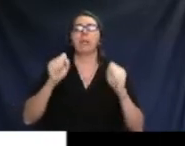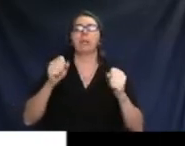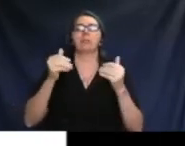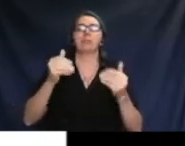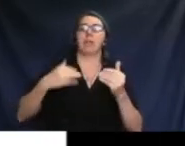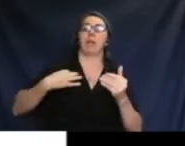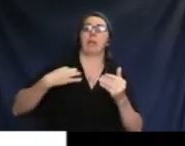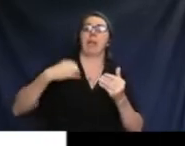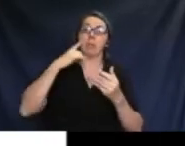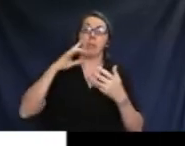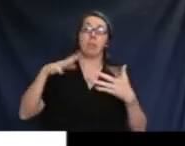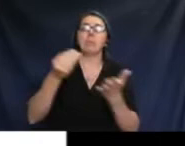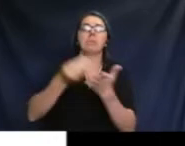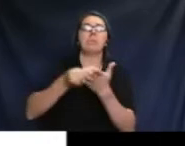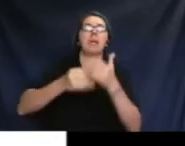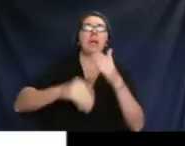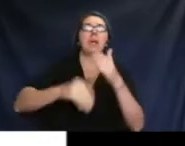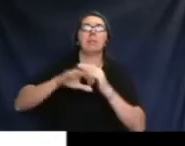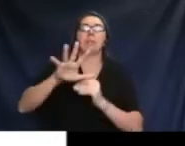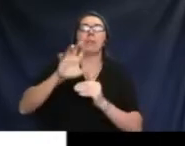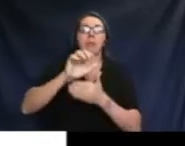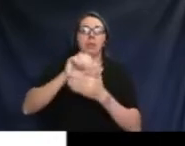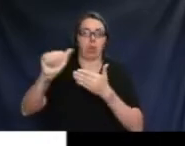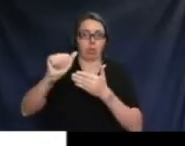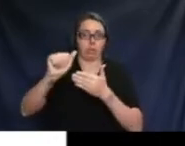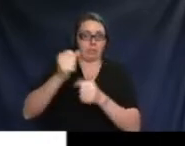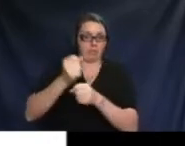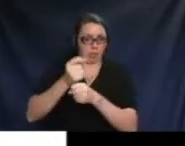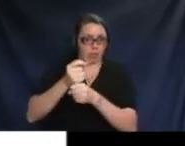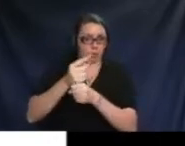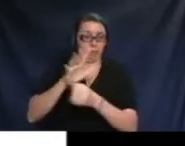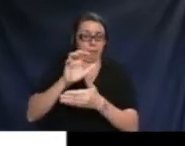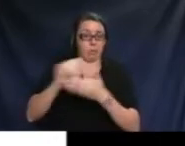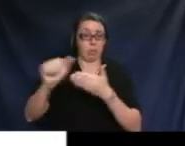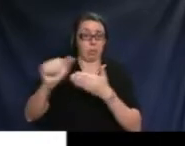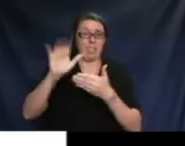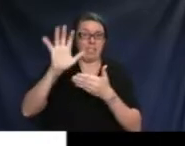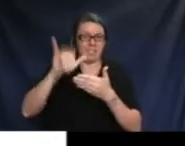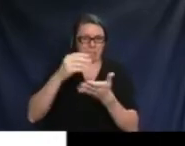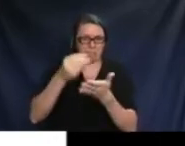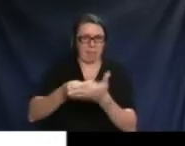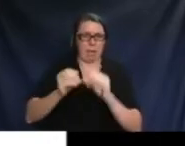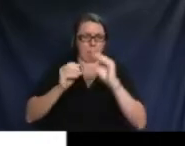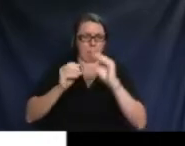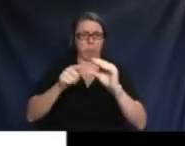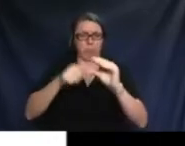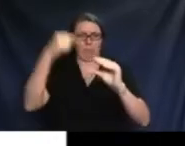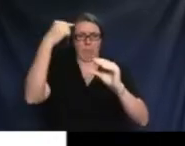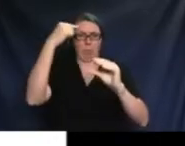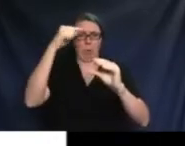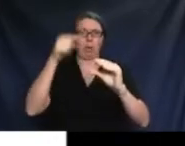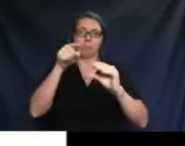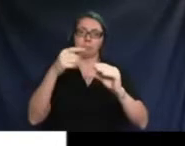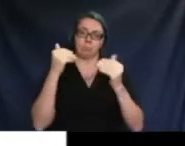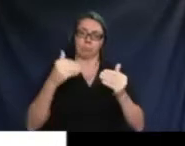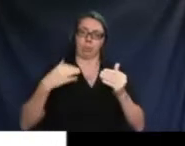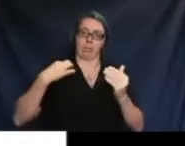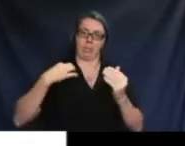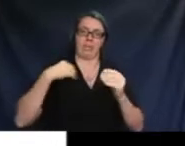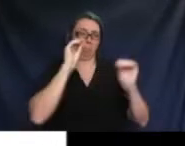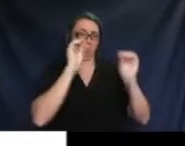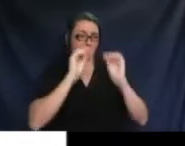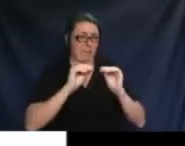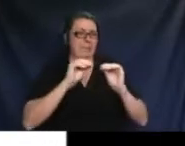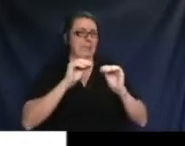costs of any assistance from service providers that you require to put your application in. And that